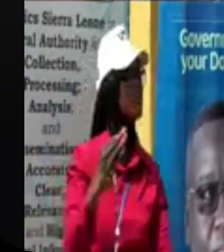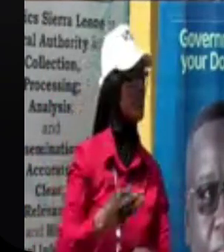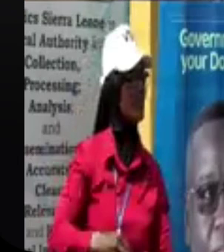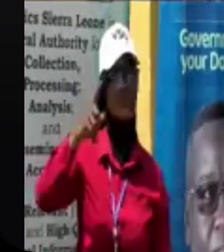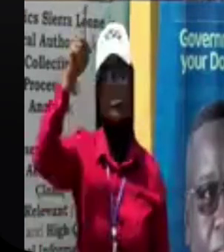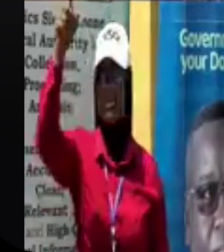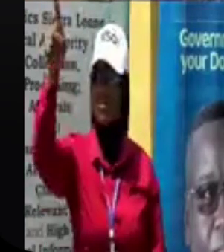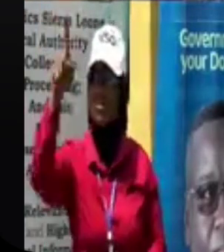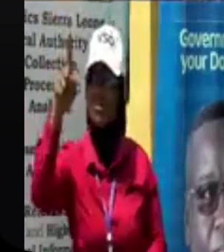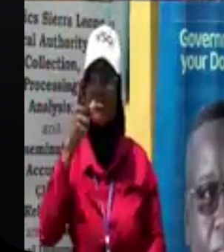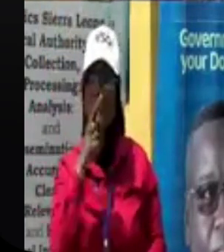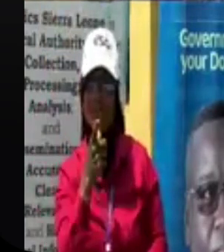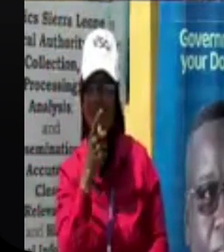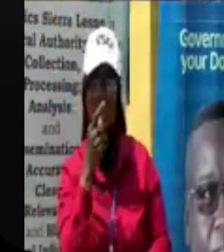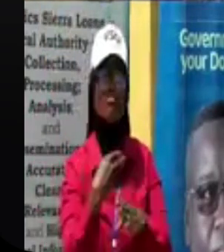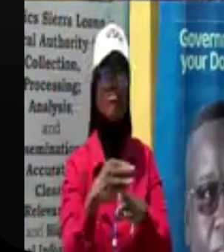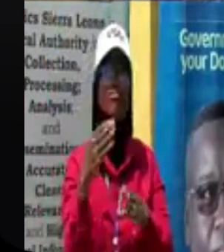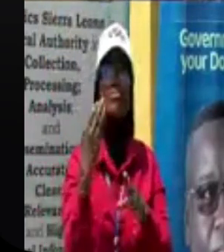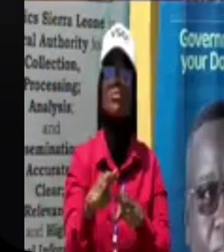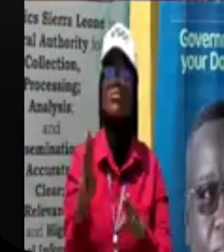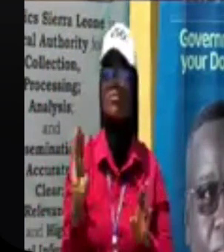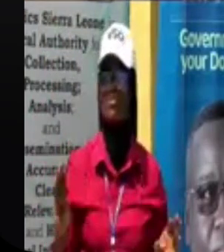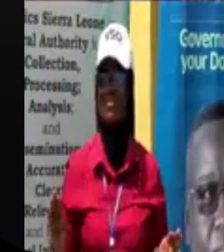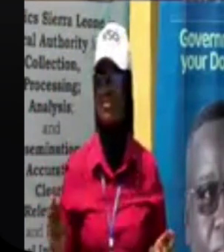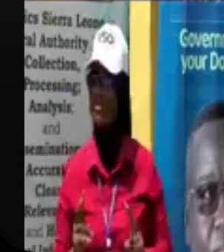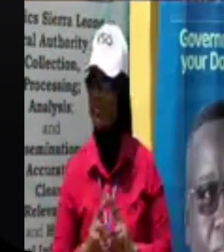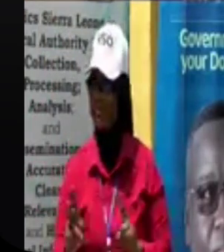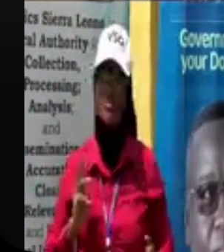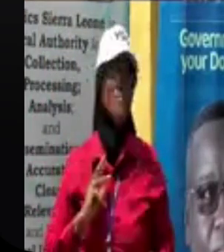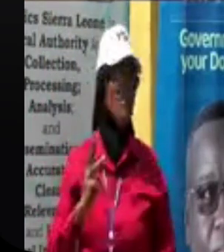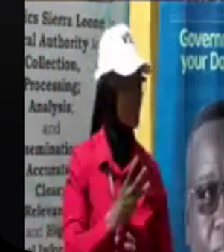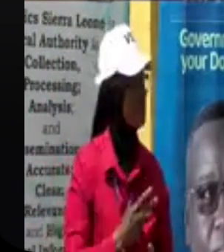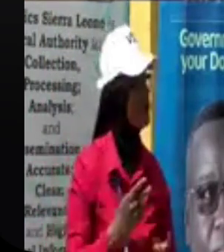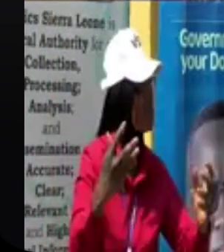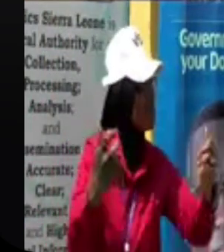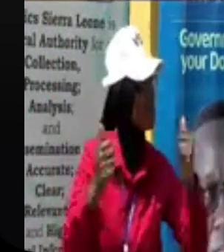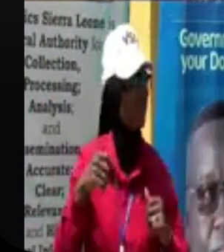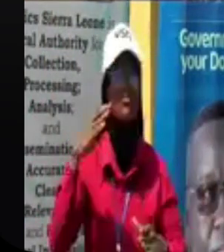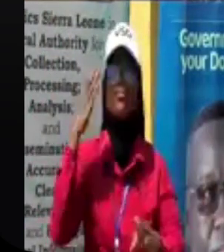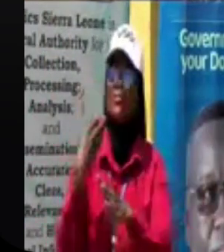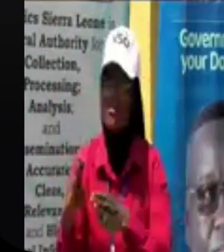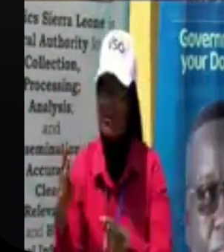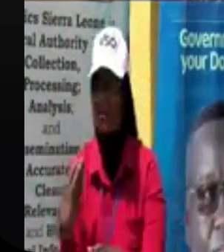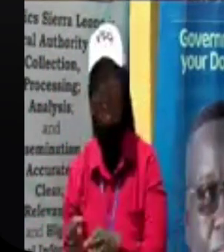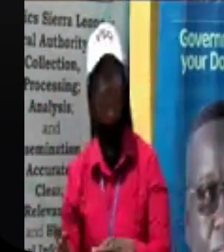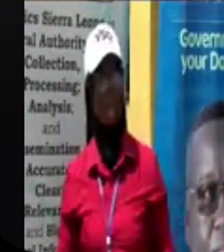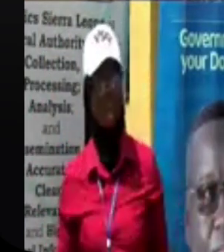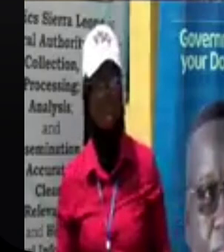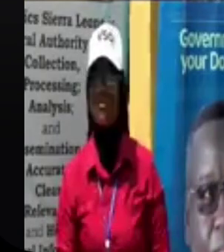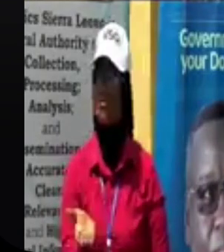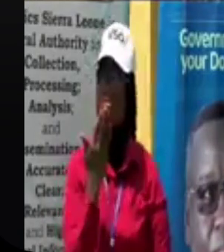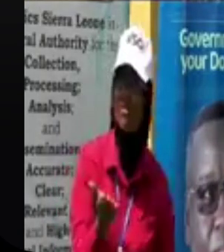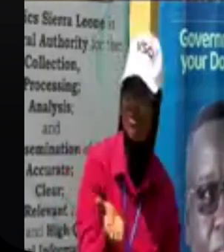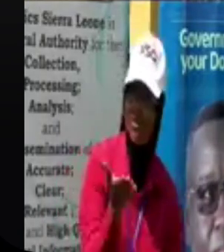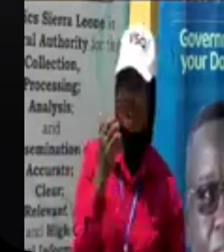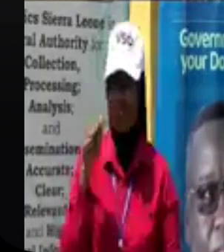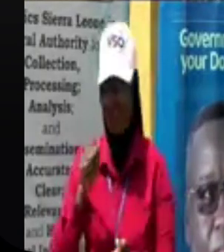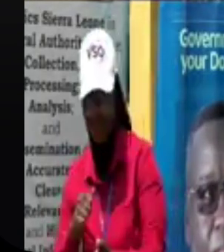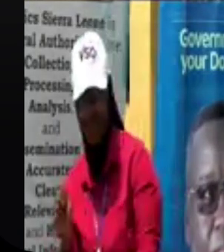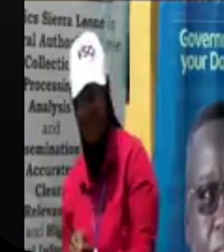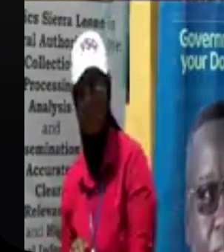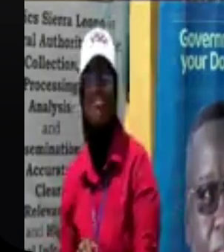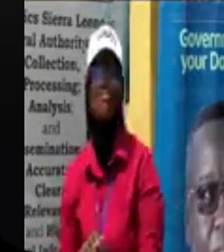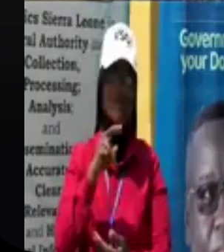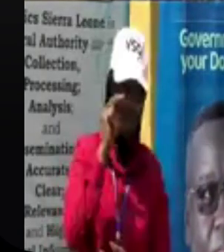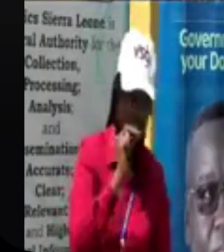breakfast, now we lunch, now we dinner. So we want for industrialized cassava, put on carry no more of food.